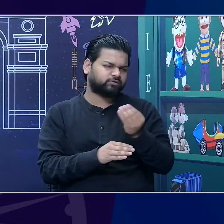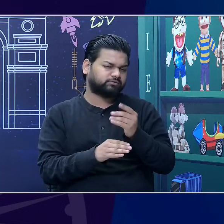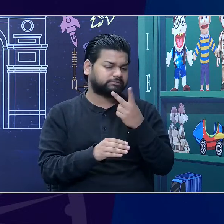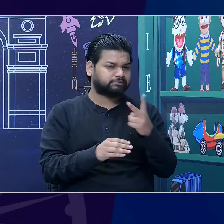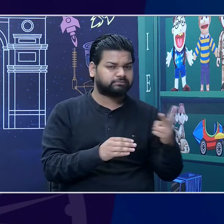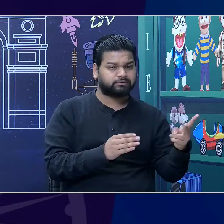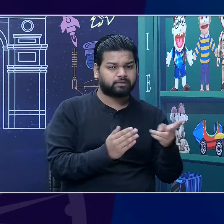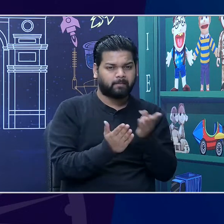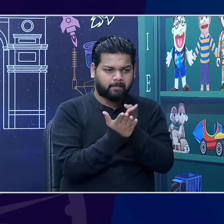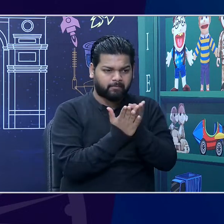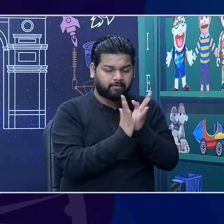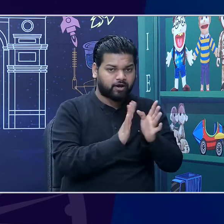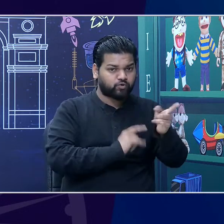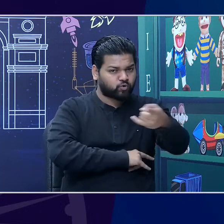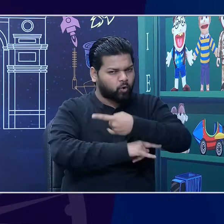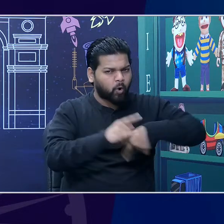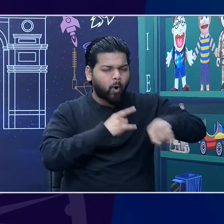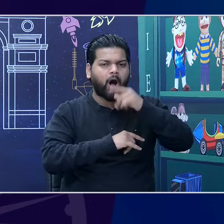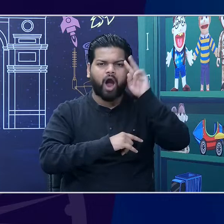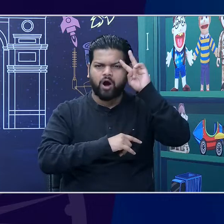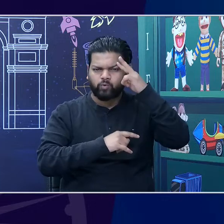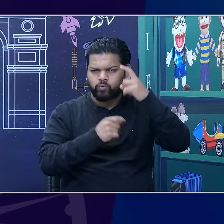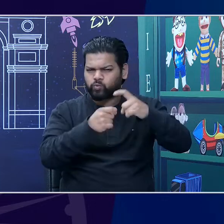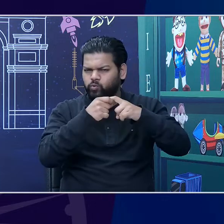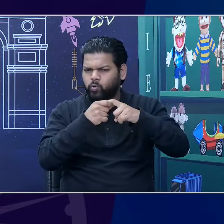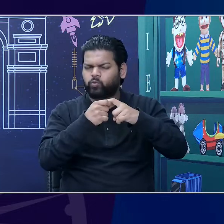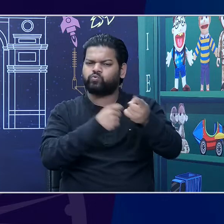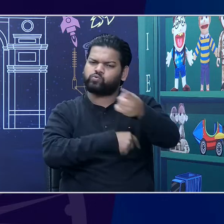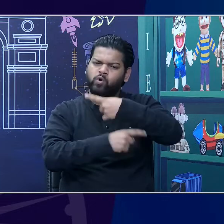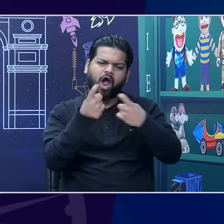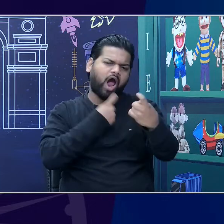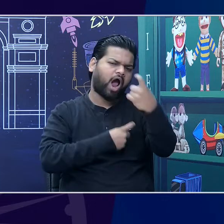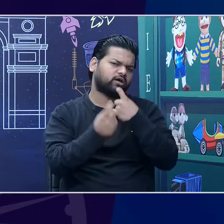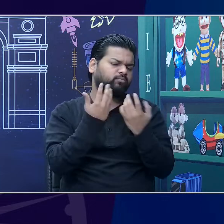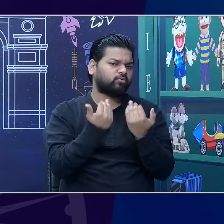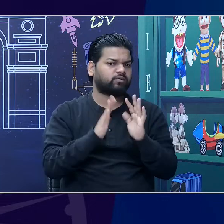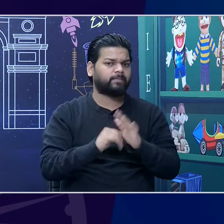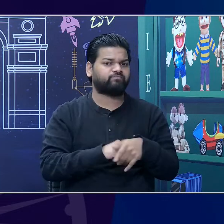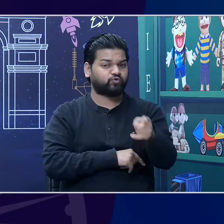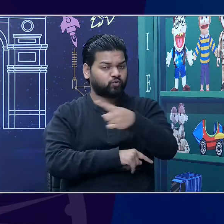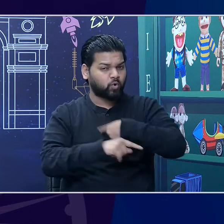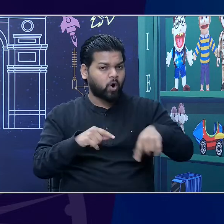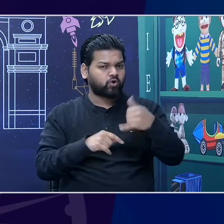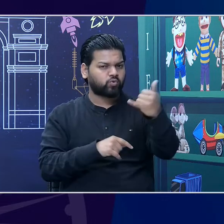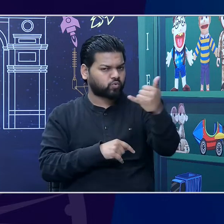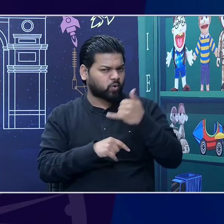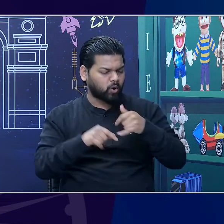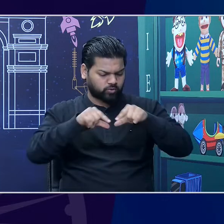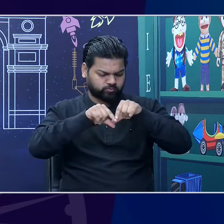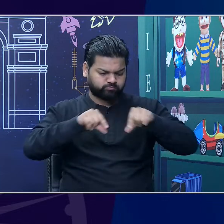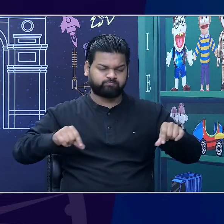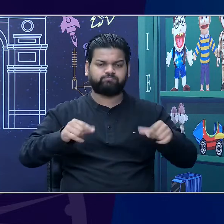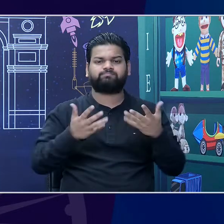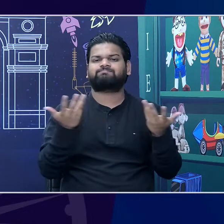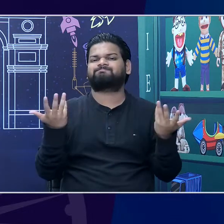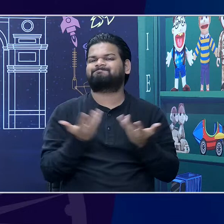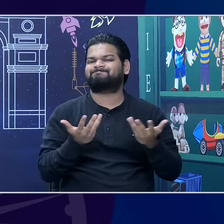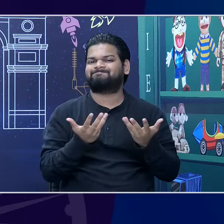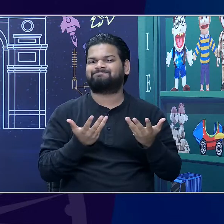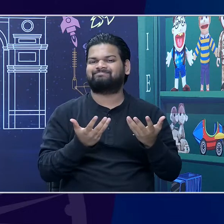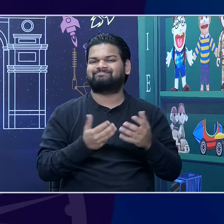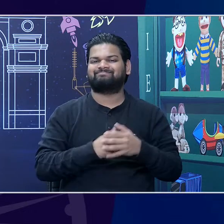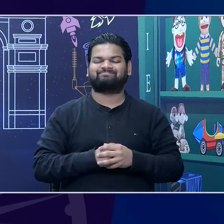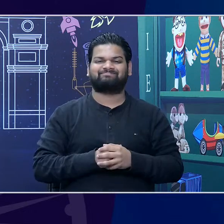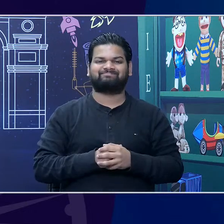your feedback, your queries and your questions. So dear students and learners, you can contact us through our various medium. You can call